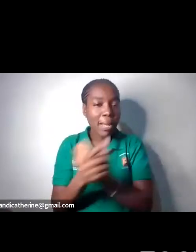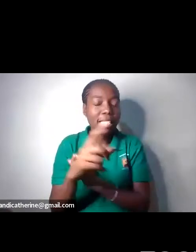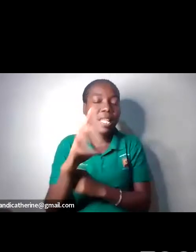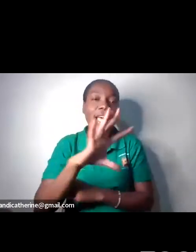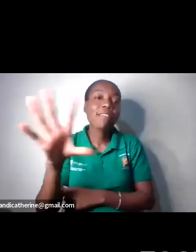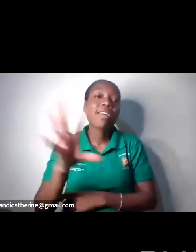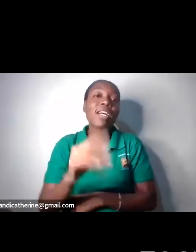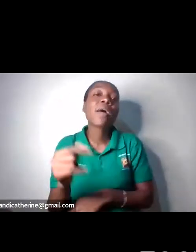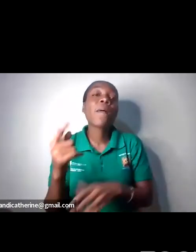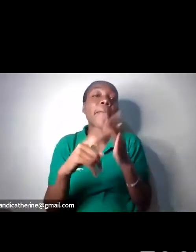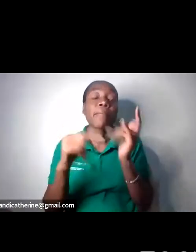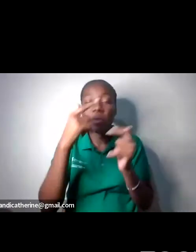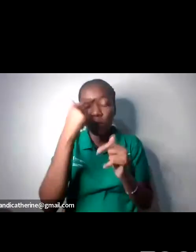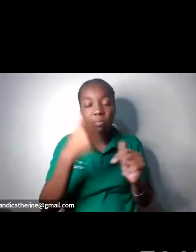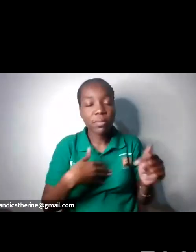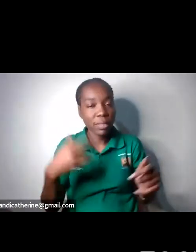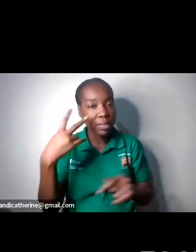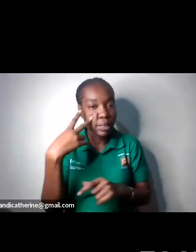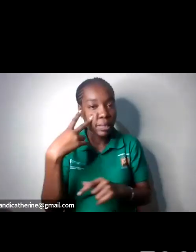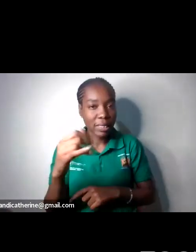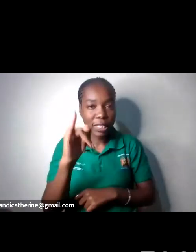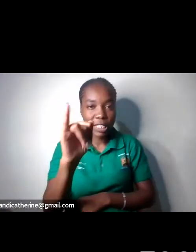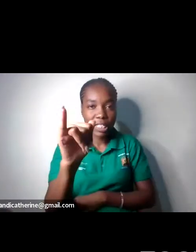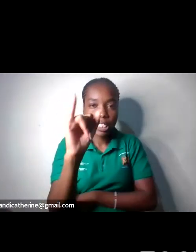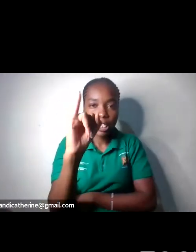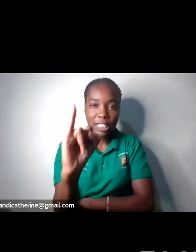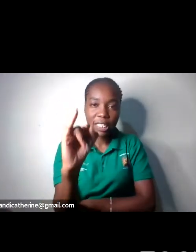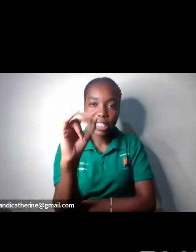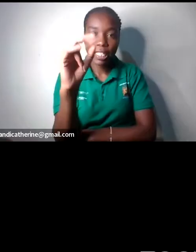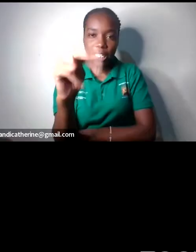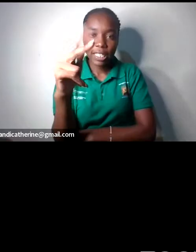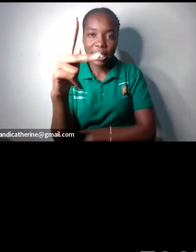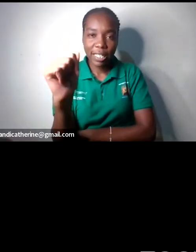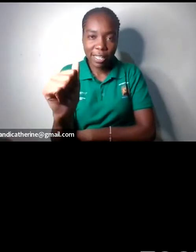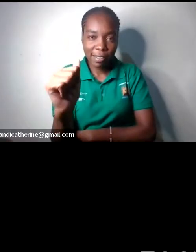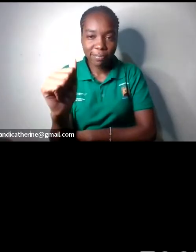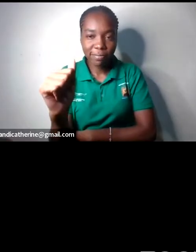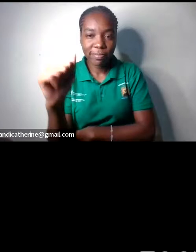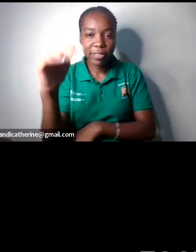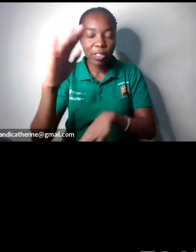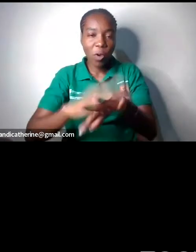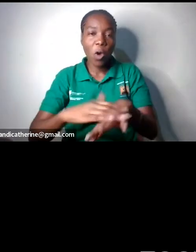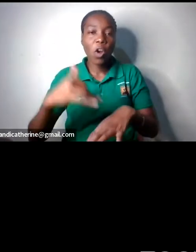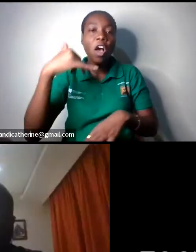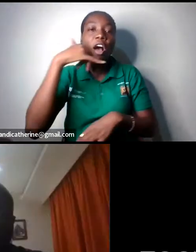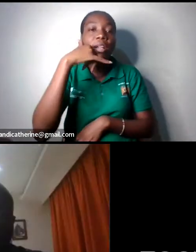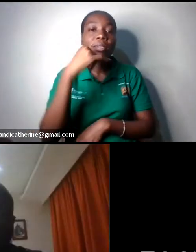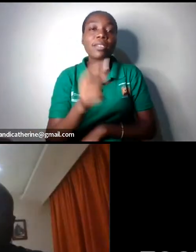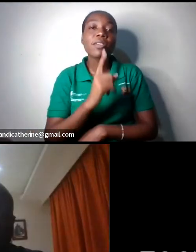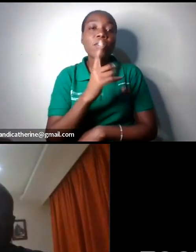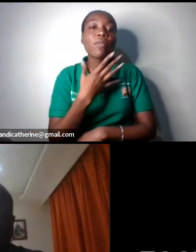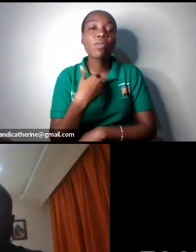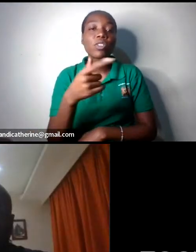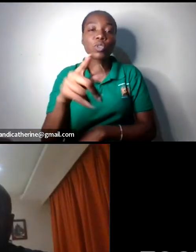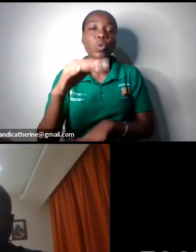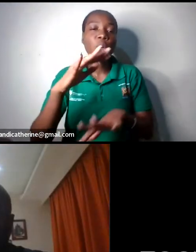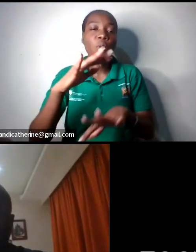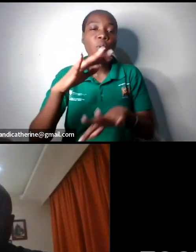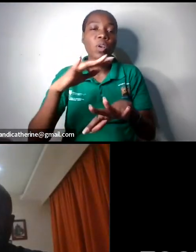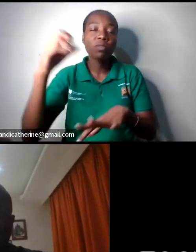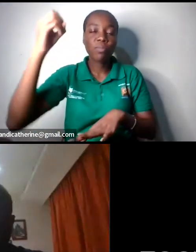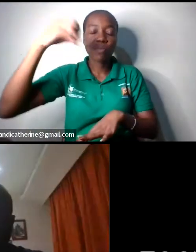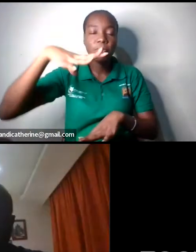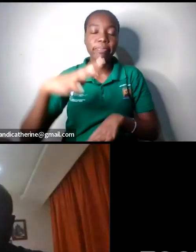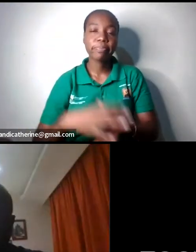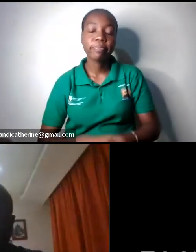can see Yinka on the call, allow me to spotlight you guys. Just 1 second.